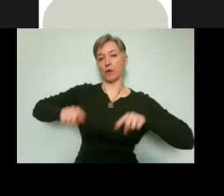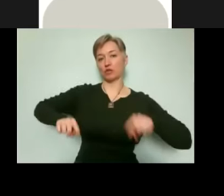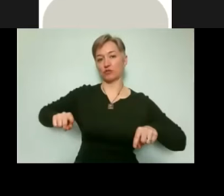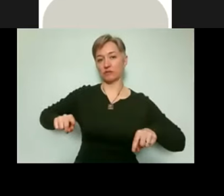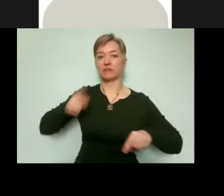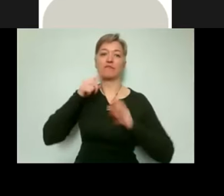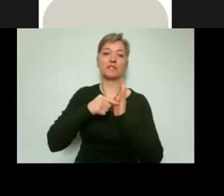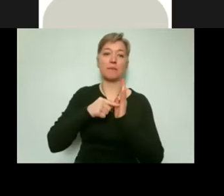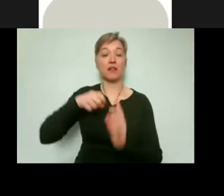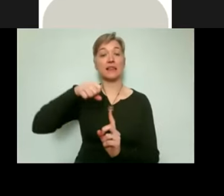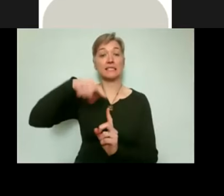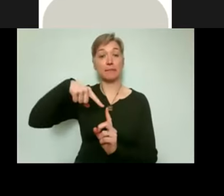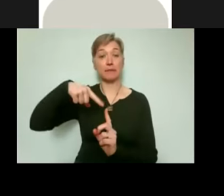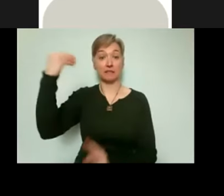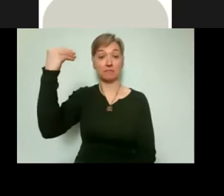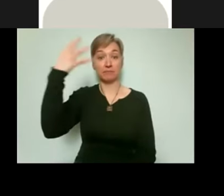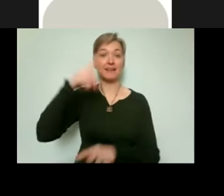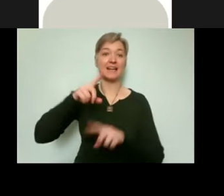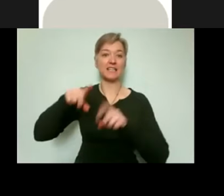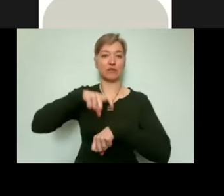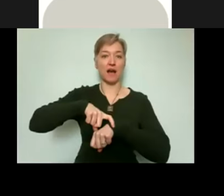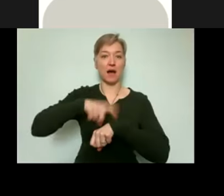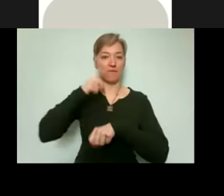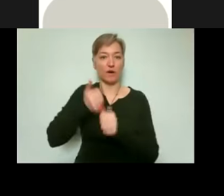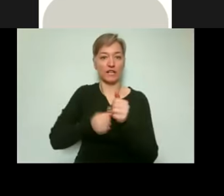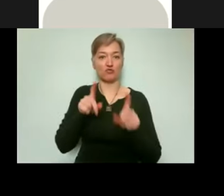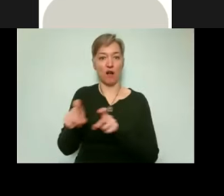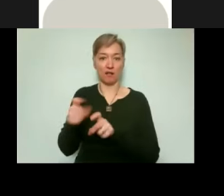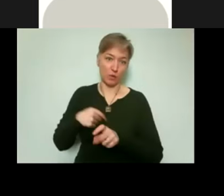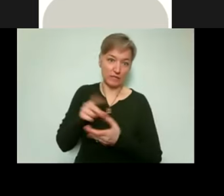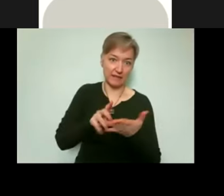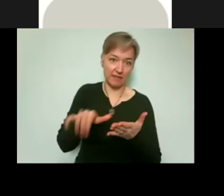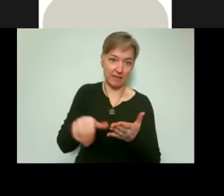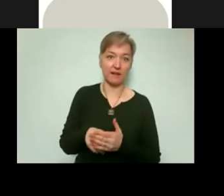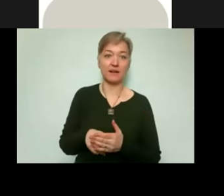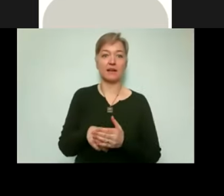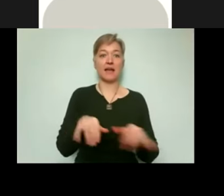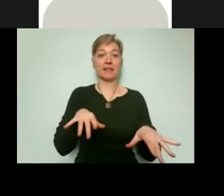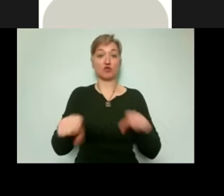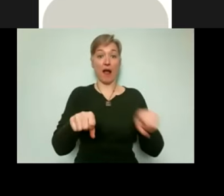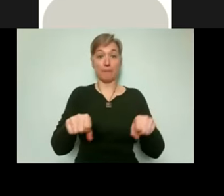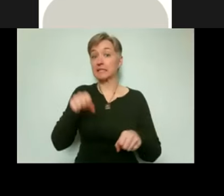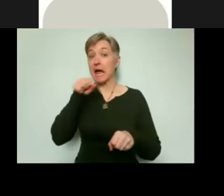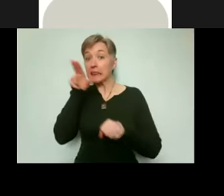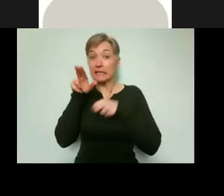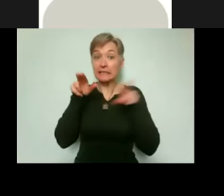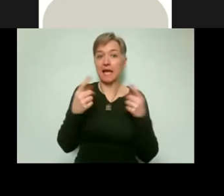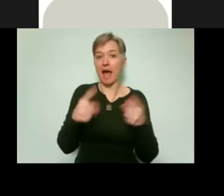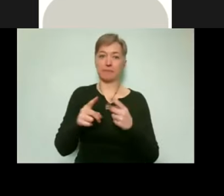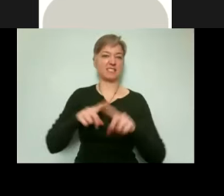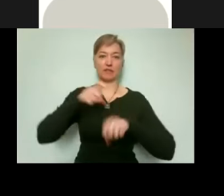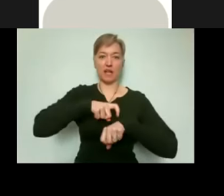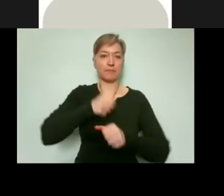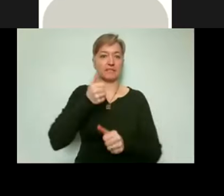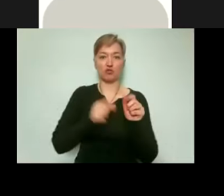for example, the stimulus comes on at a different time every trial. That's by design. The handle grabs and licks are at different times on every trial, and